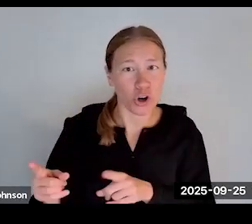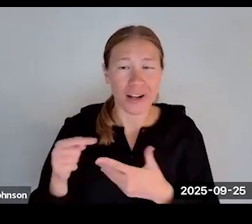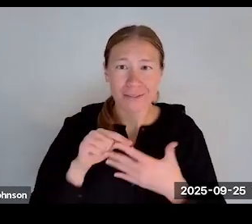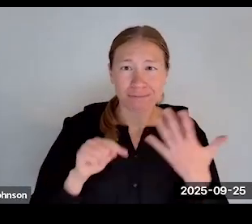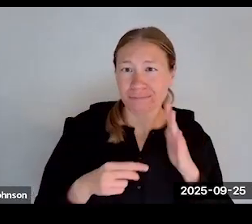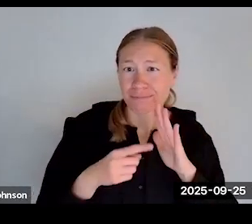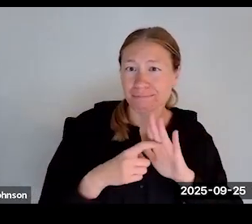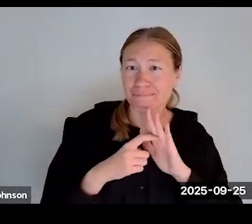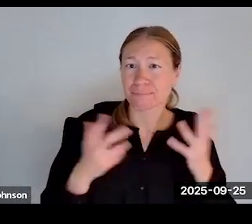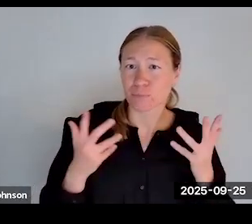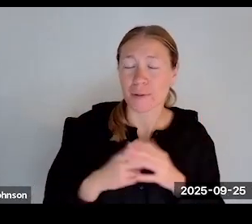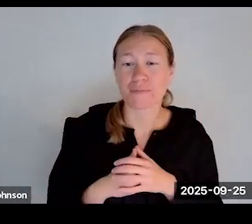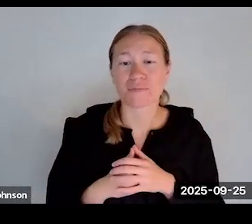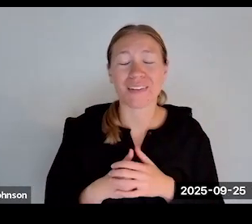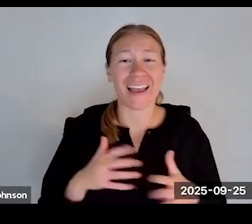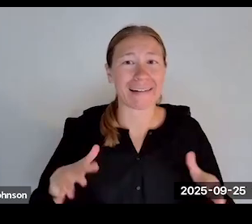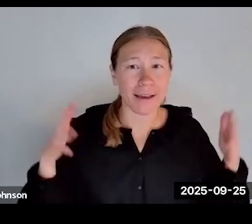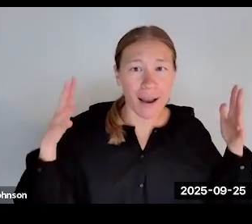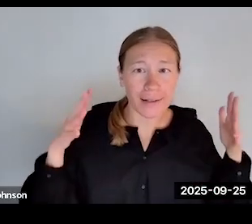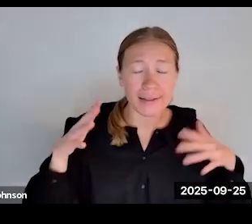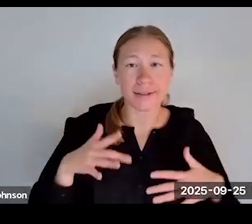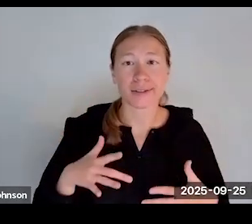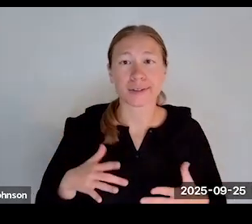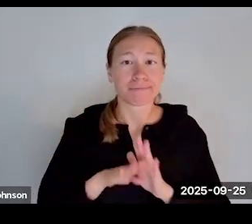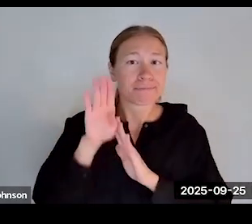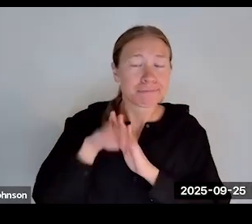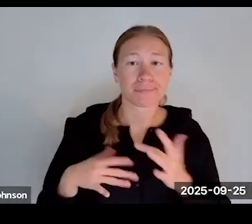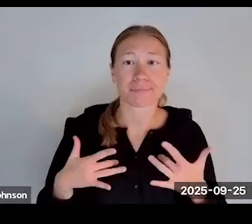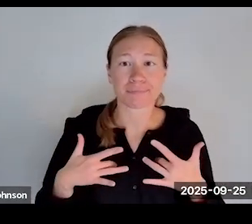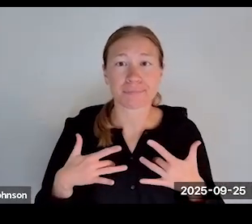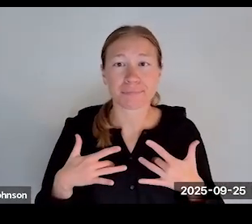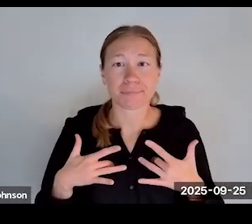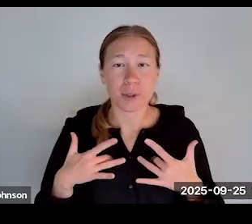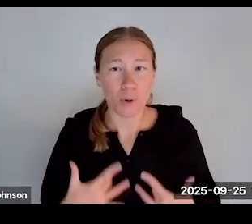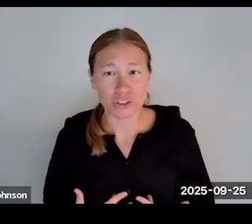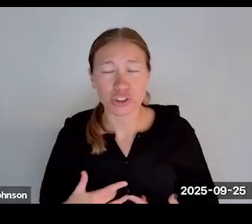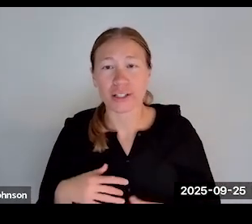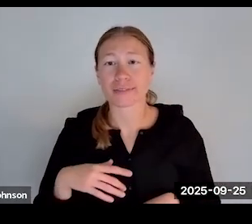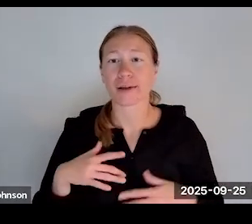disorder include anxiety, mood disorders like depression and bipolar disorder,